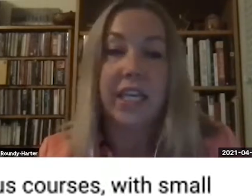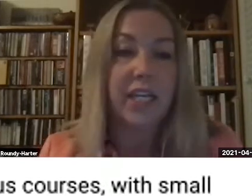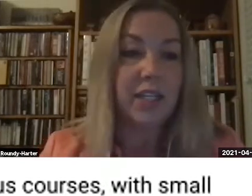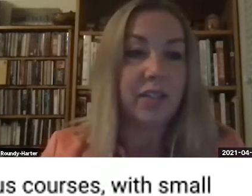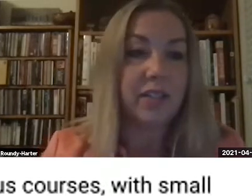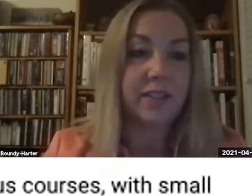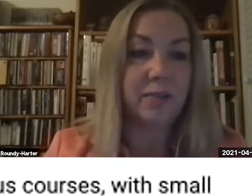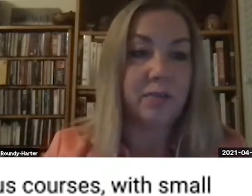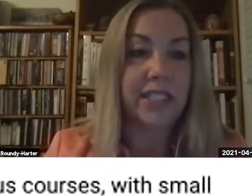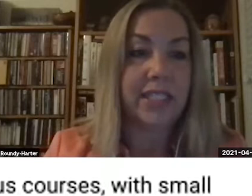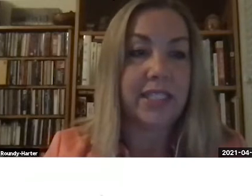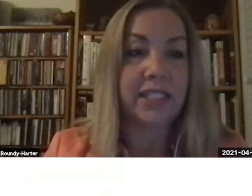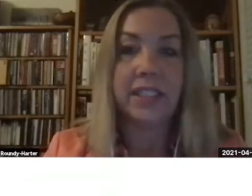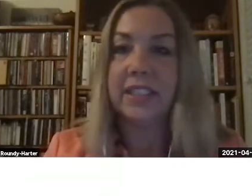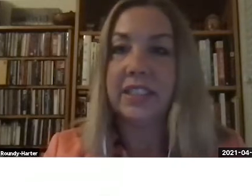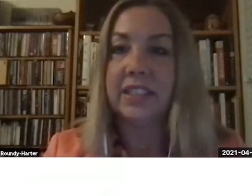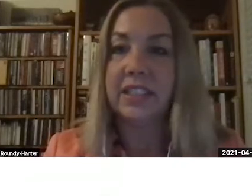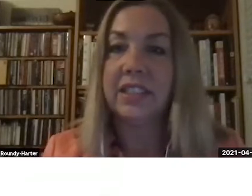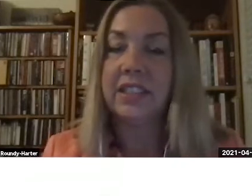Next slide, please.